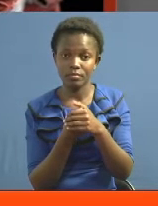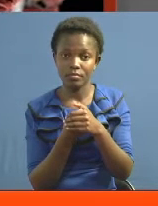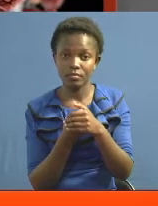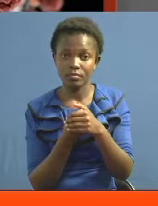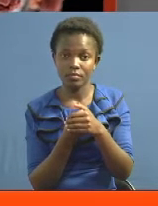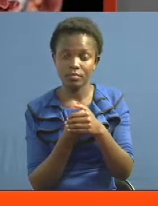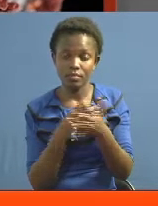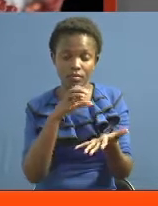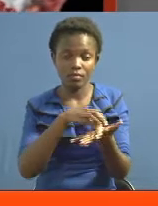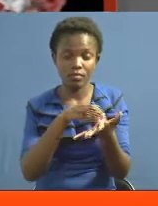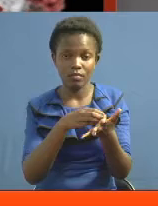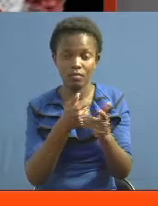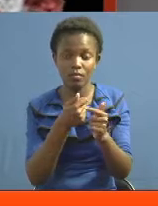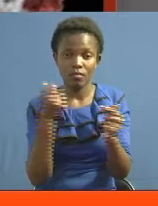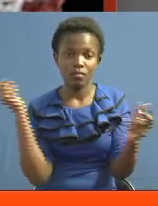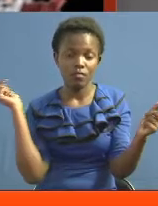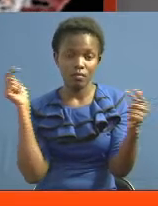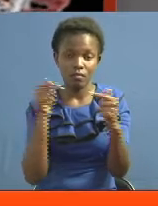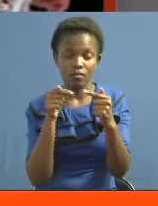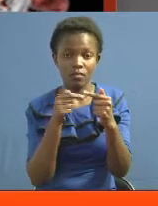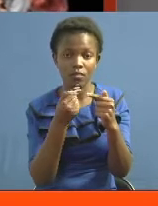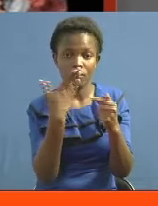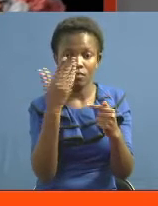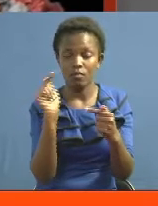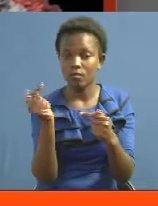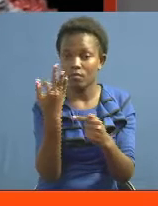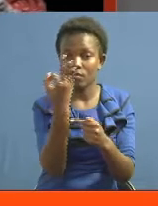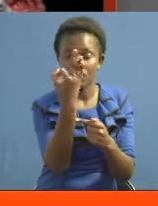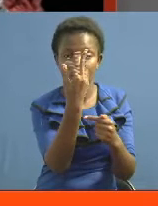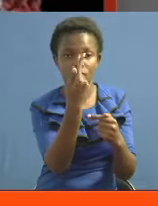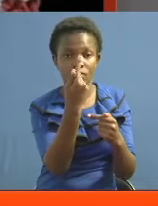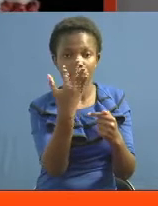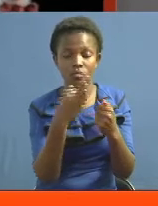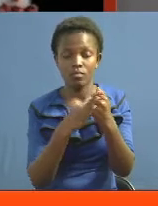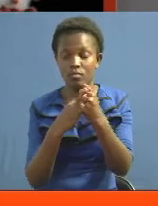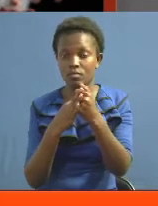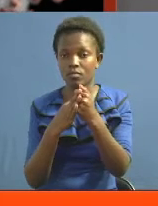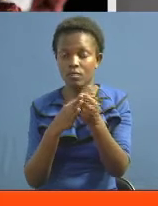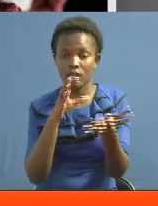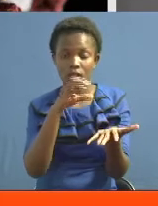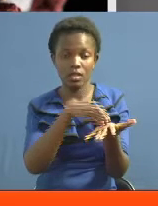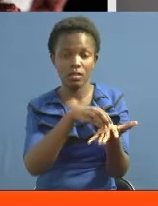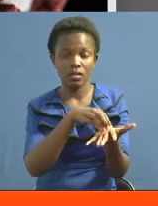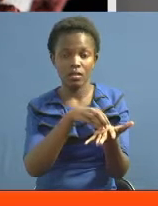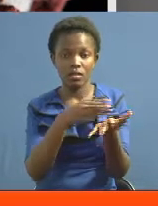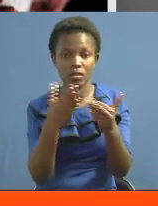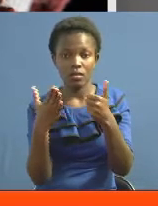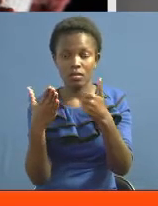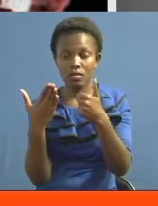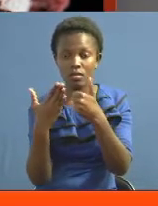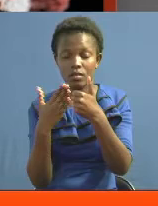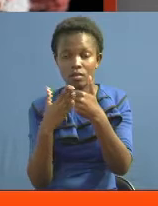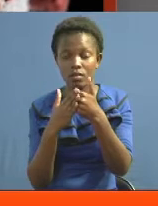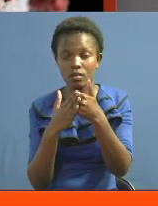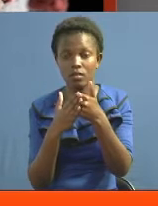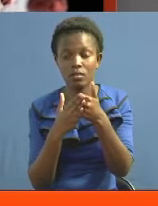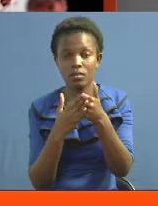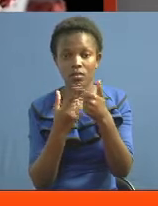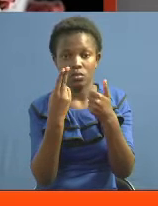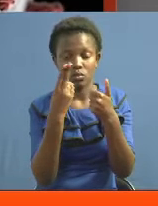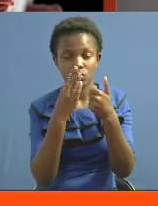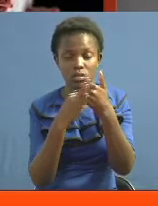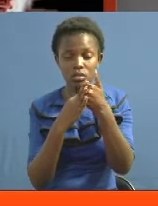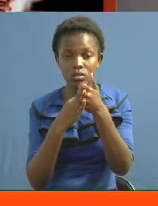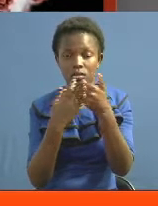135,042. The cases were from a sample size of 5,318. Of the cases, 928 are Kenyans,